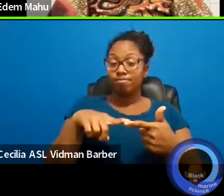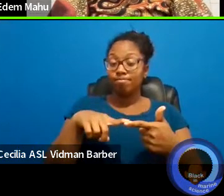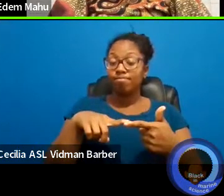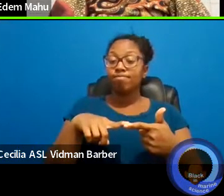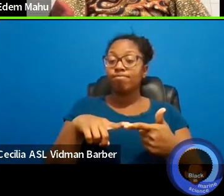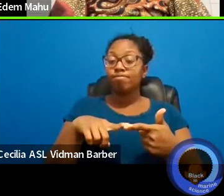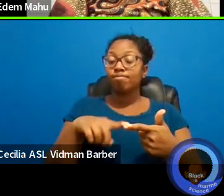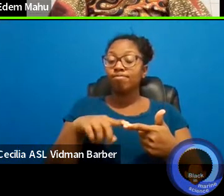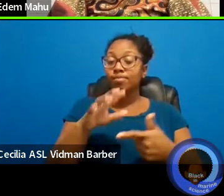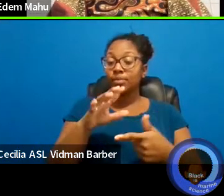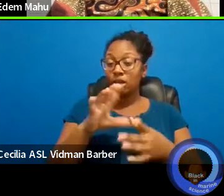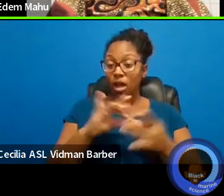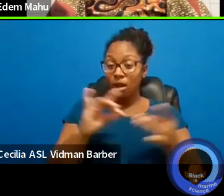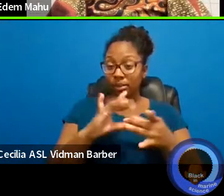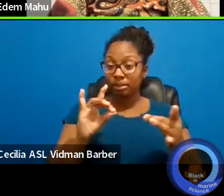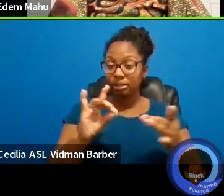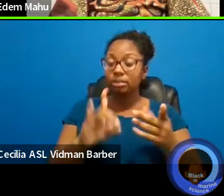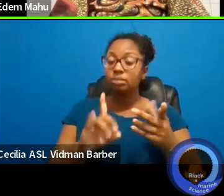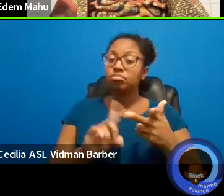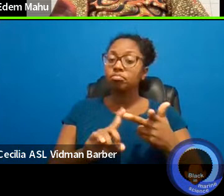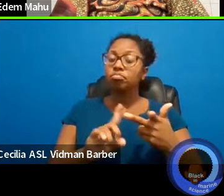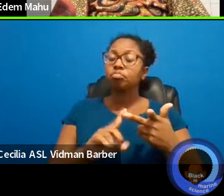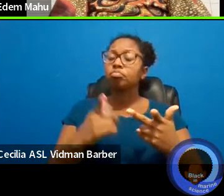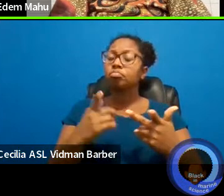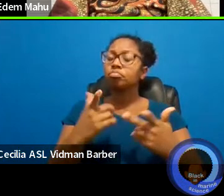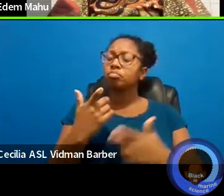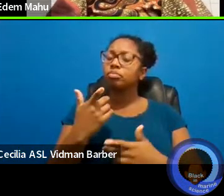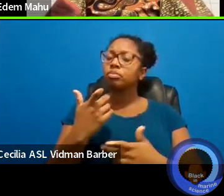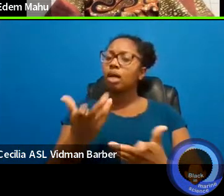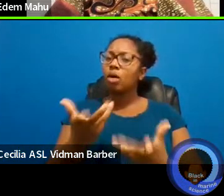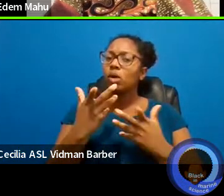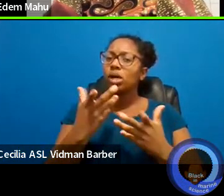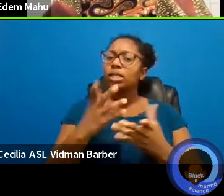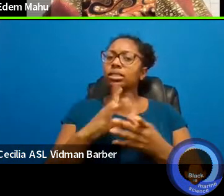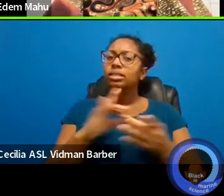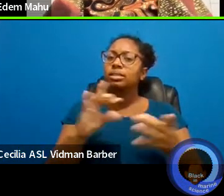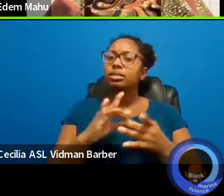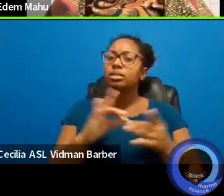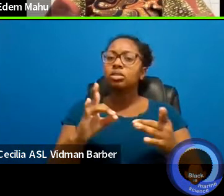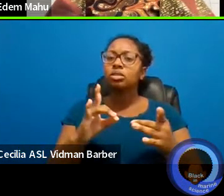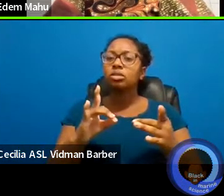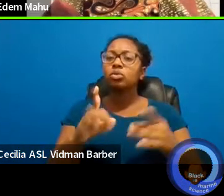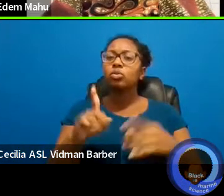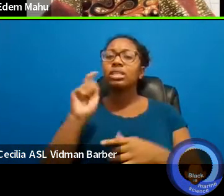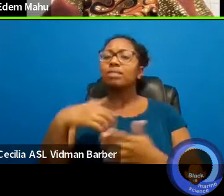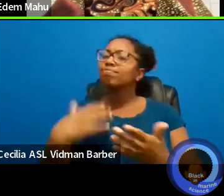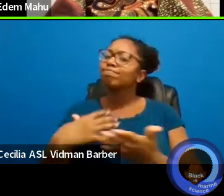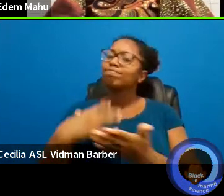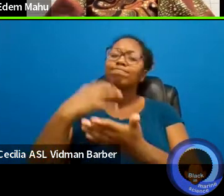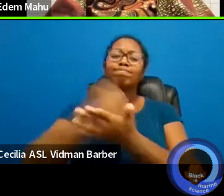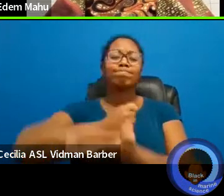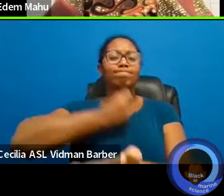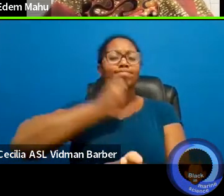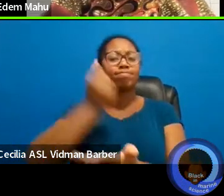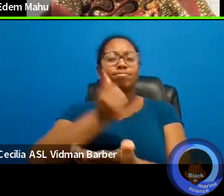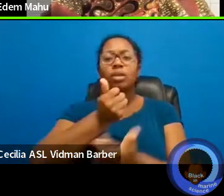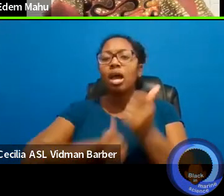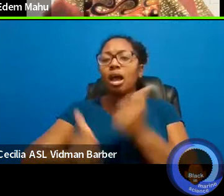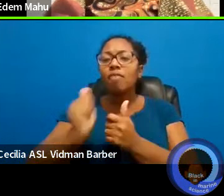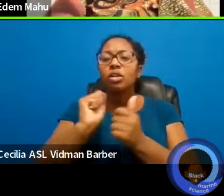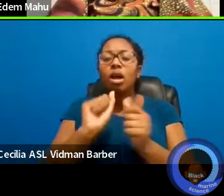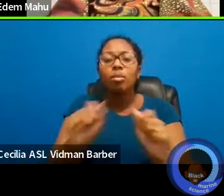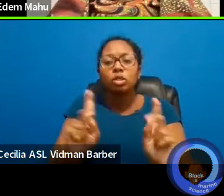intervention, I would add that we have to seize every opportunity as young